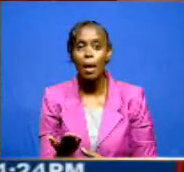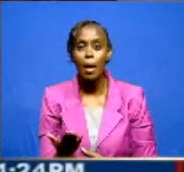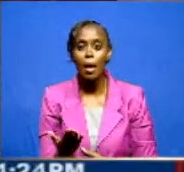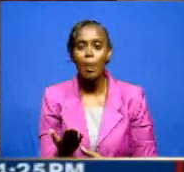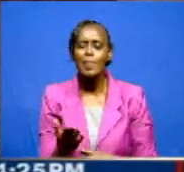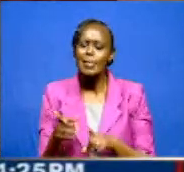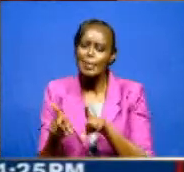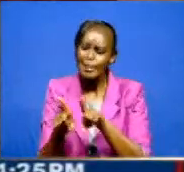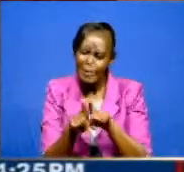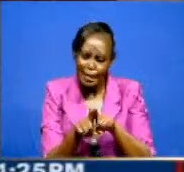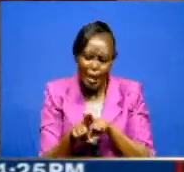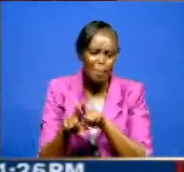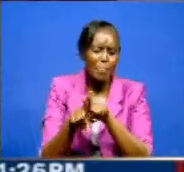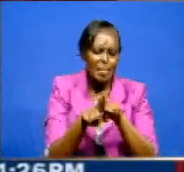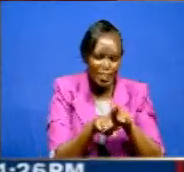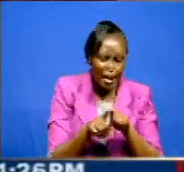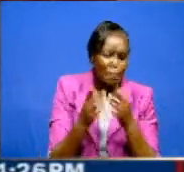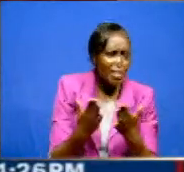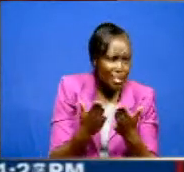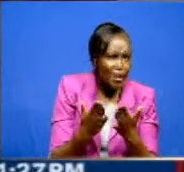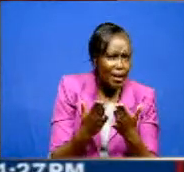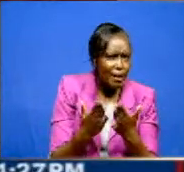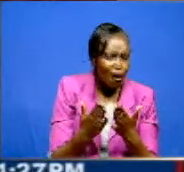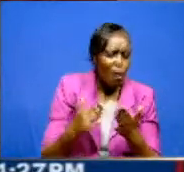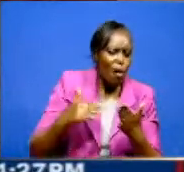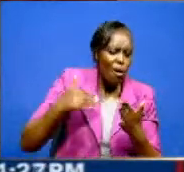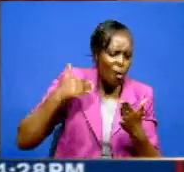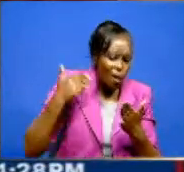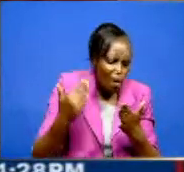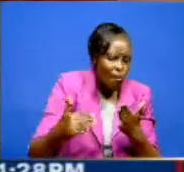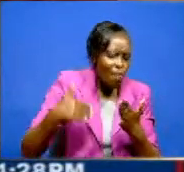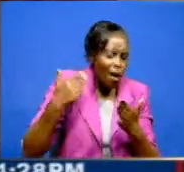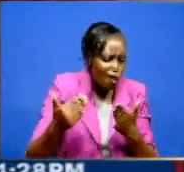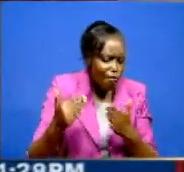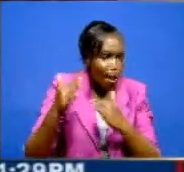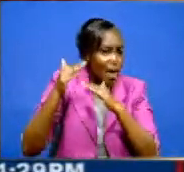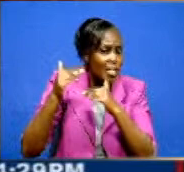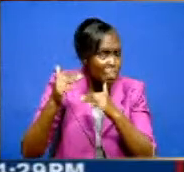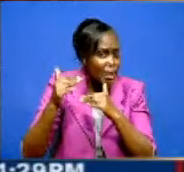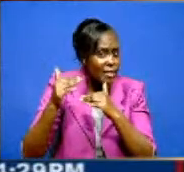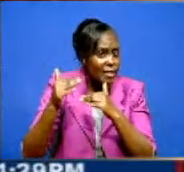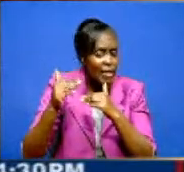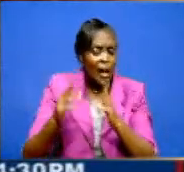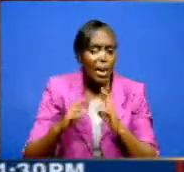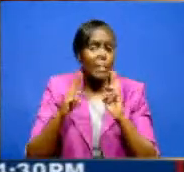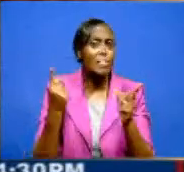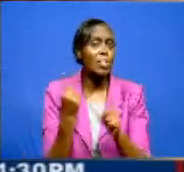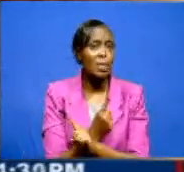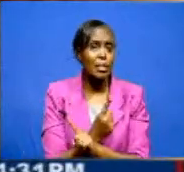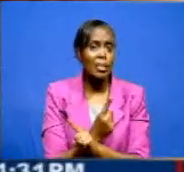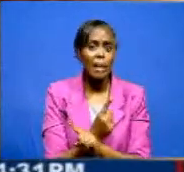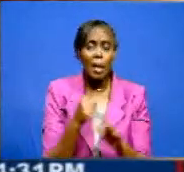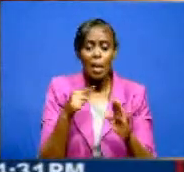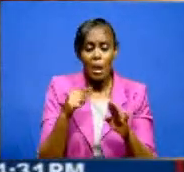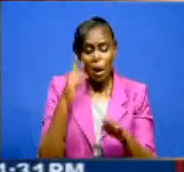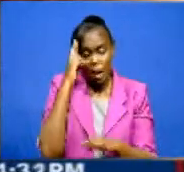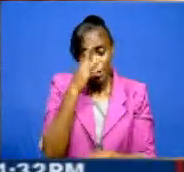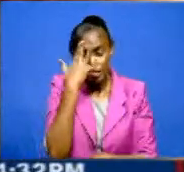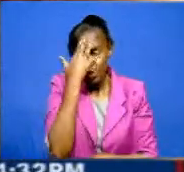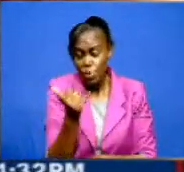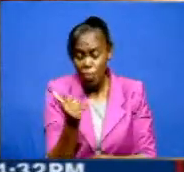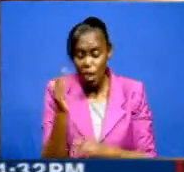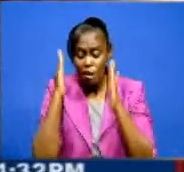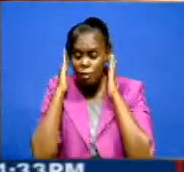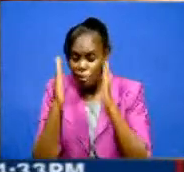doing the same thing over and over again, expecting a different result. Yet at this point, and the reason why we're